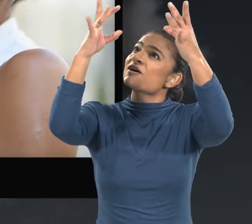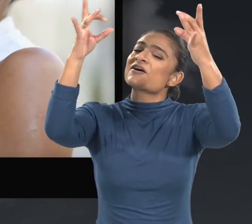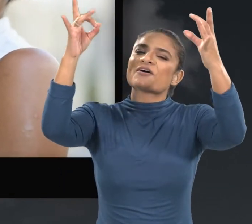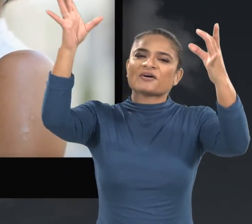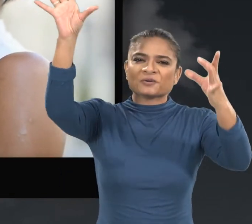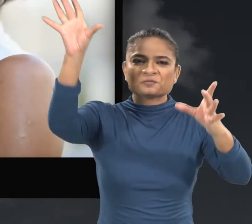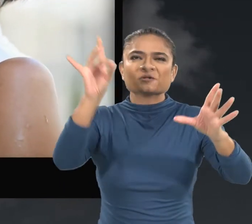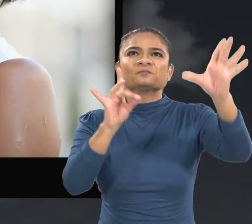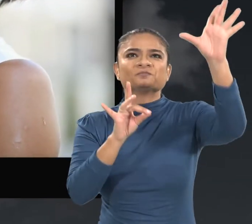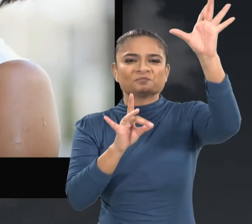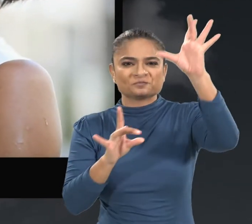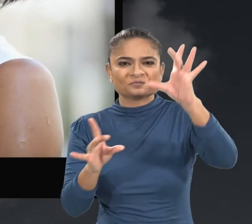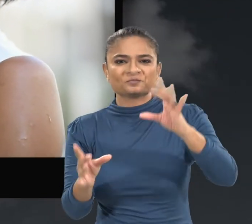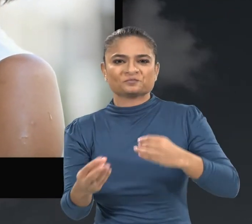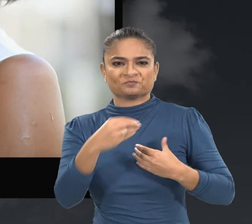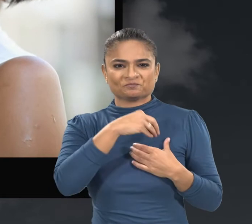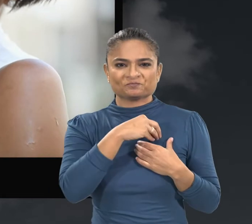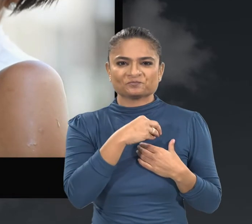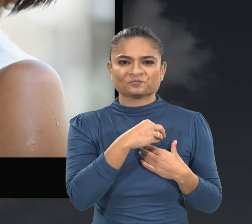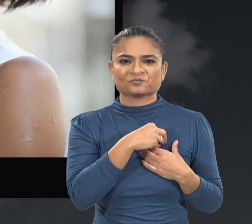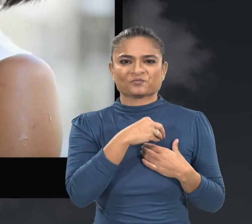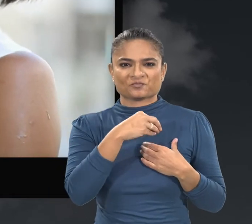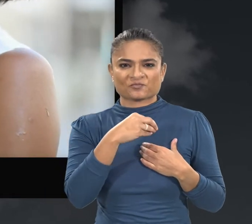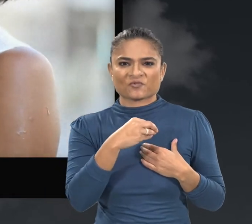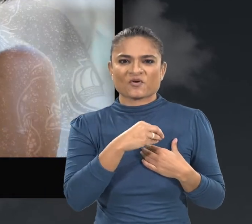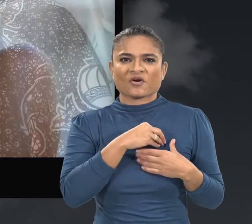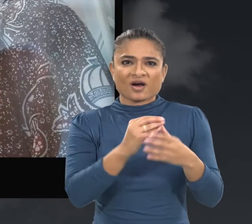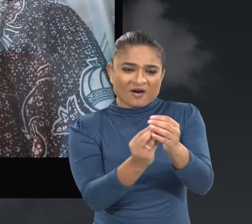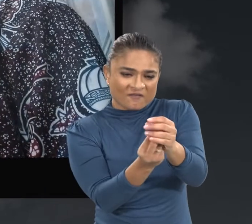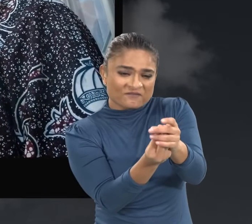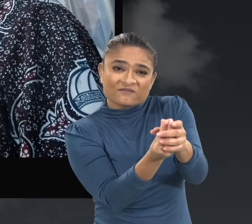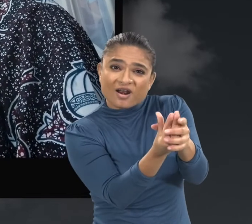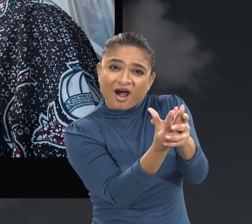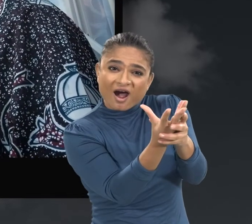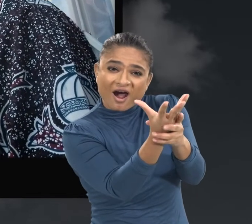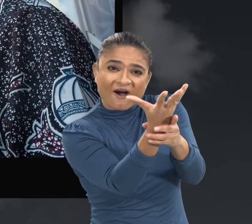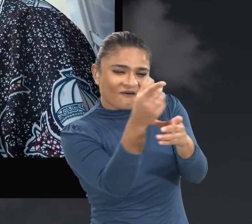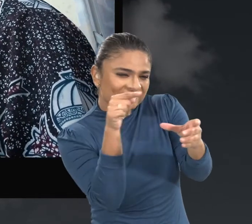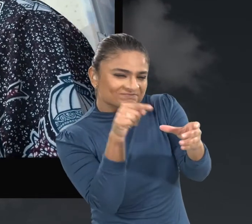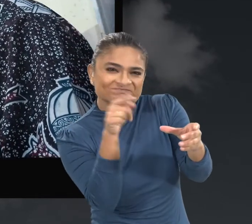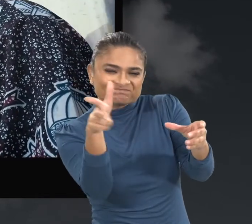iya bupila baka.